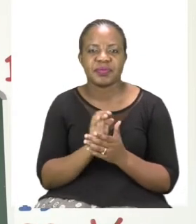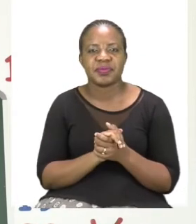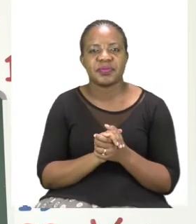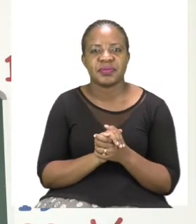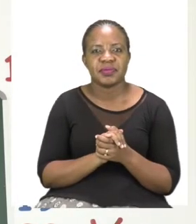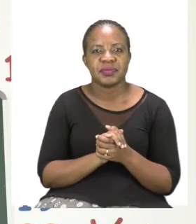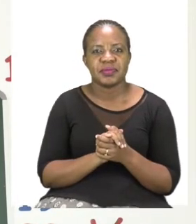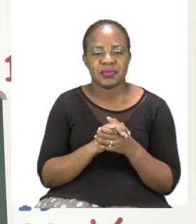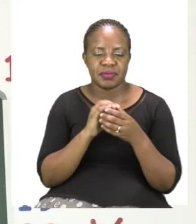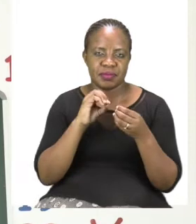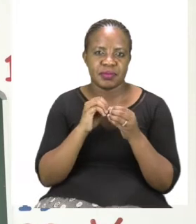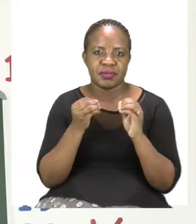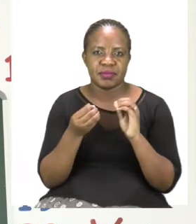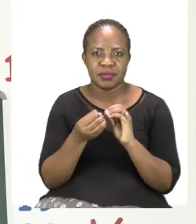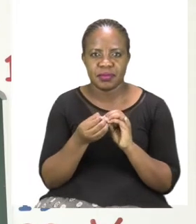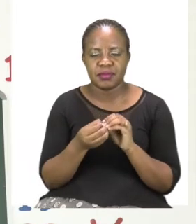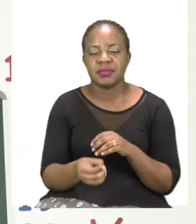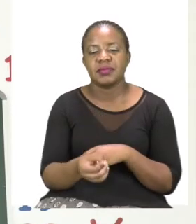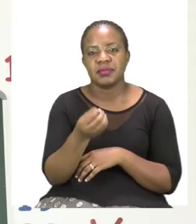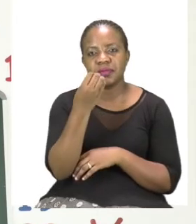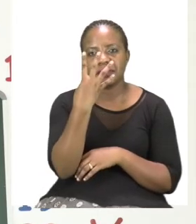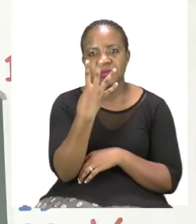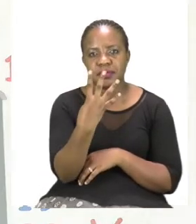now at number 4 in our exercise.